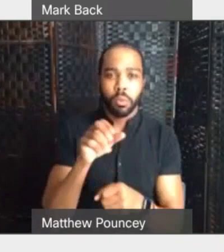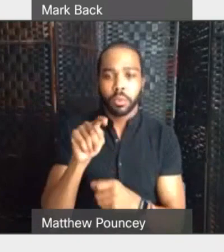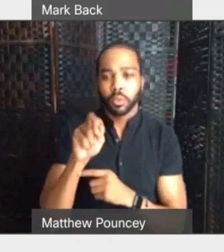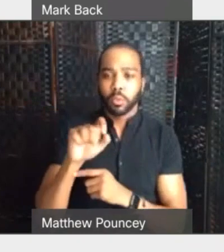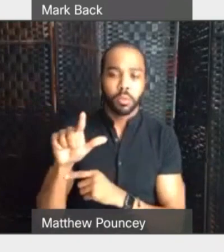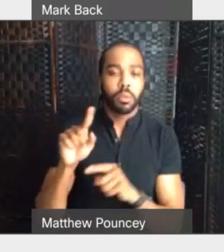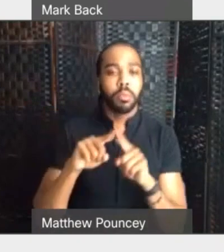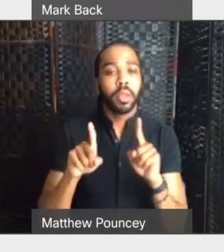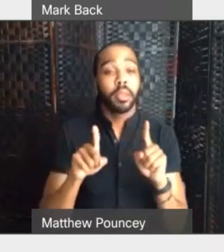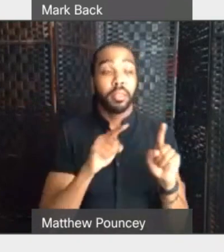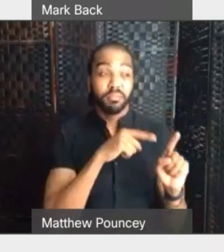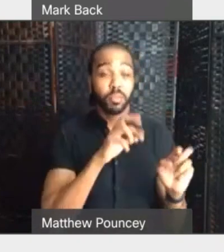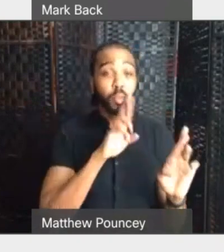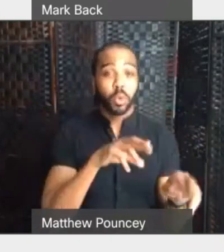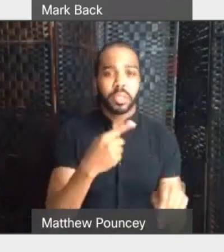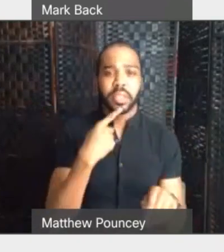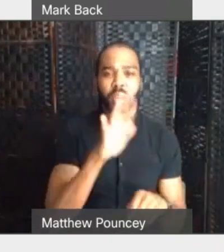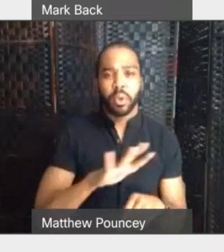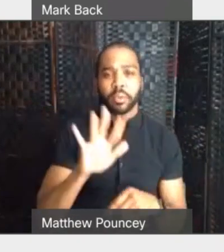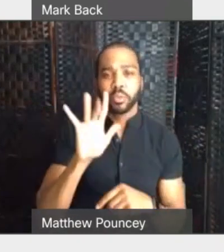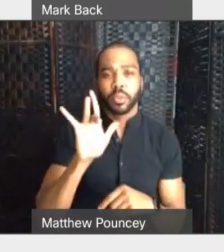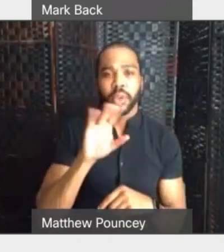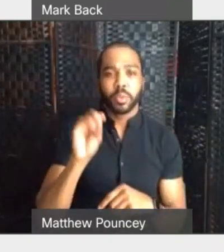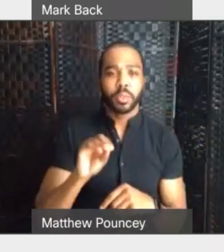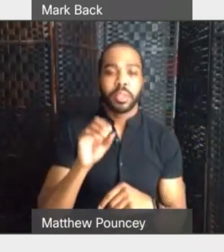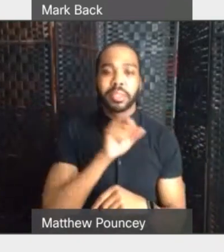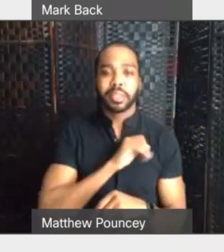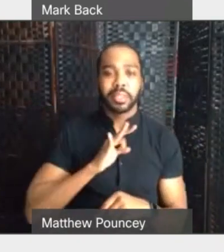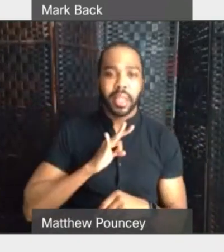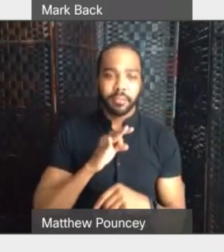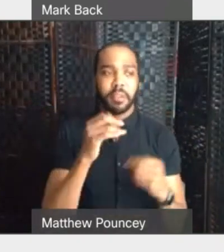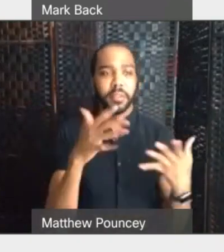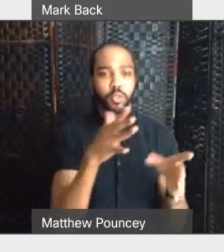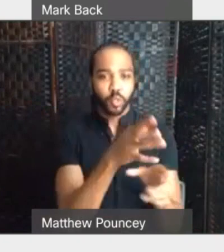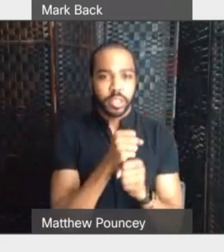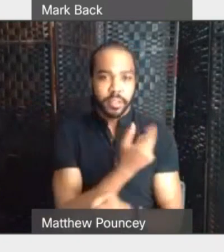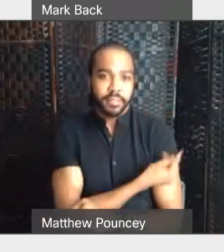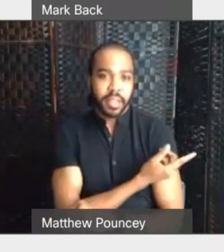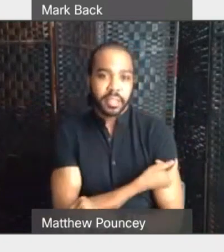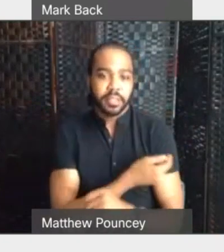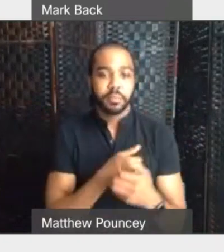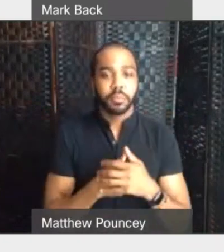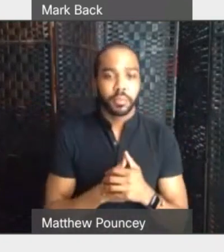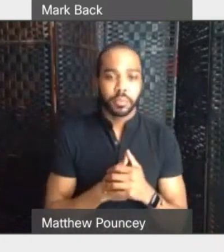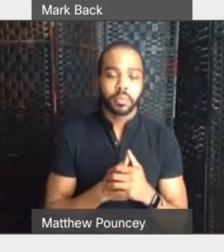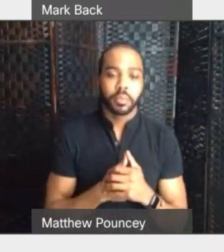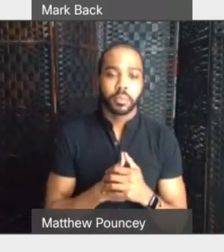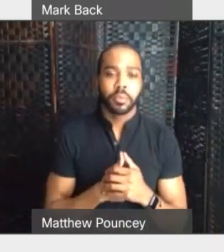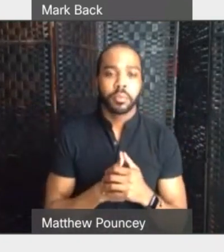report is that about 25% of staff have received the vaccine.